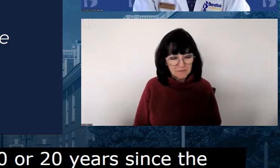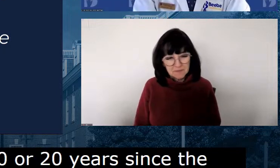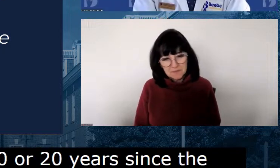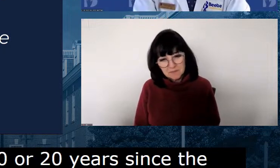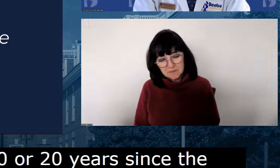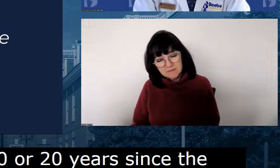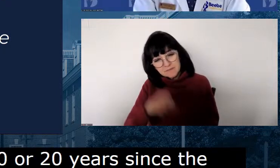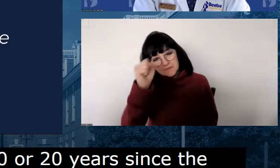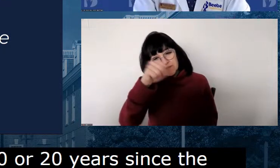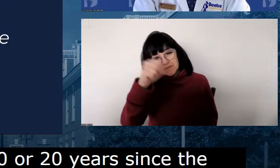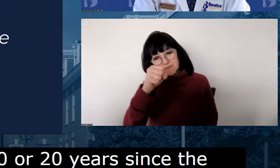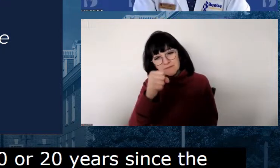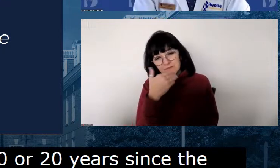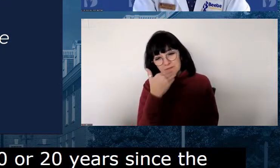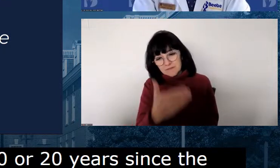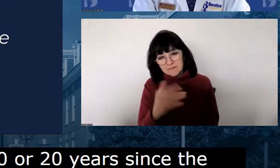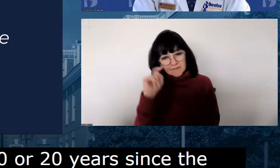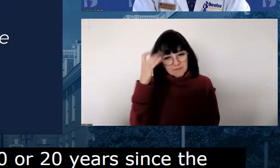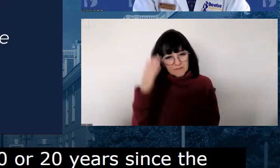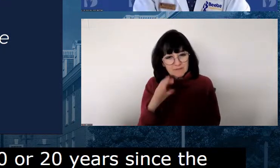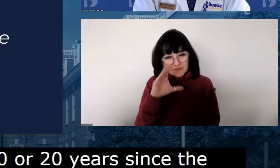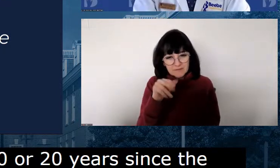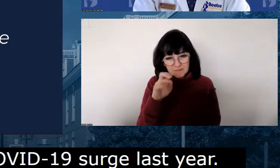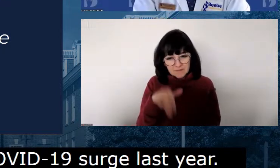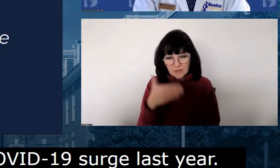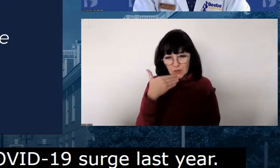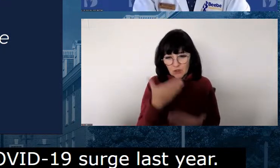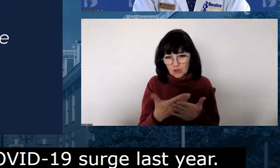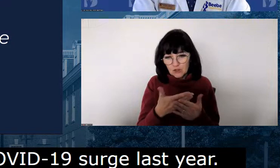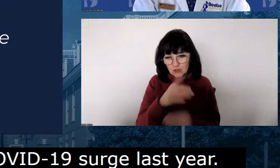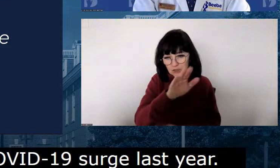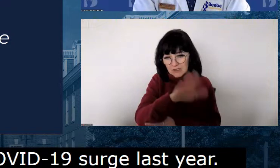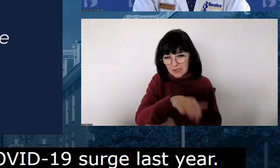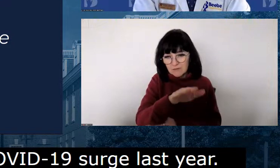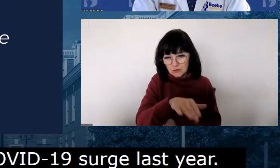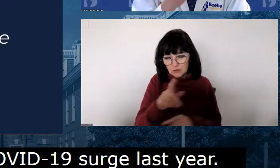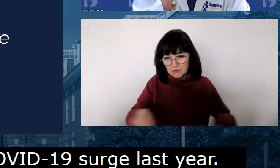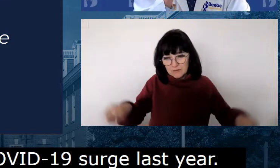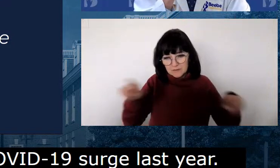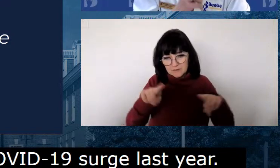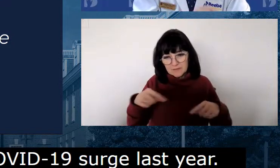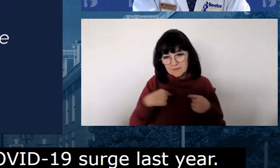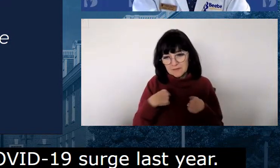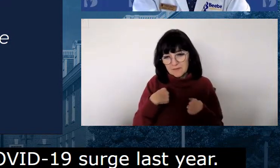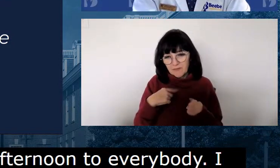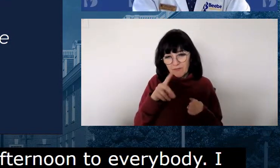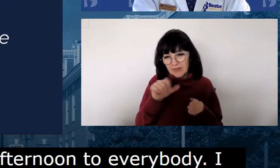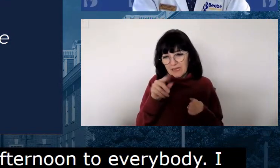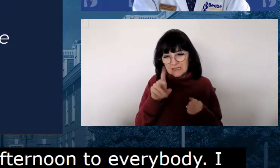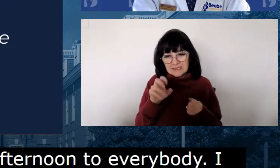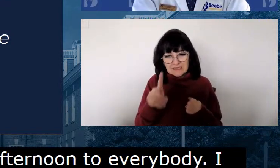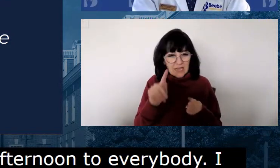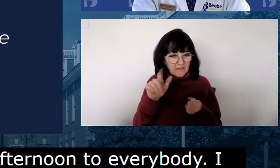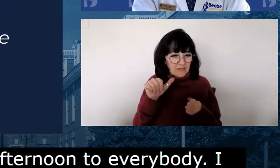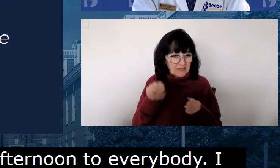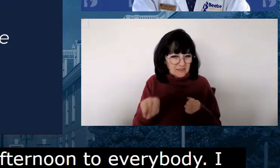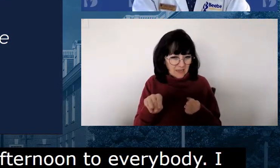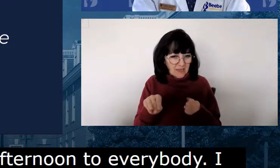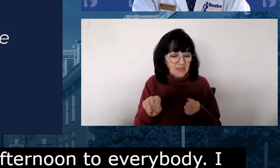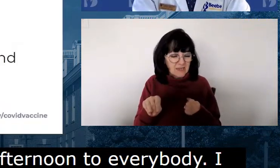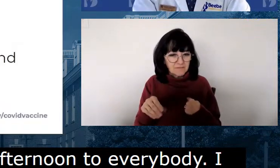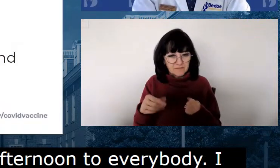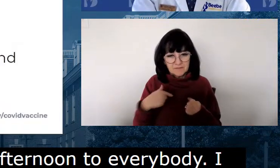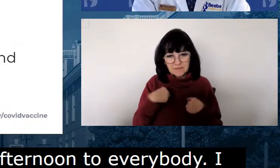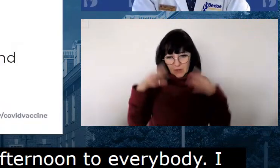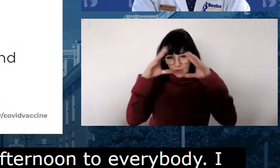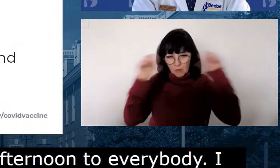Thank you, Governor Carney, and good afternoon to everybody. I am David Tam, President and CEO of BB Healthcare, and let's go to the next